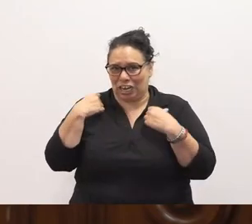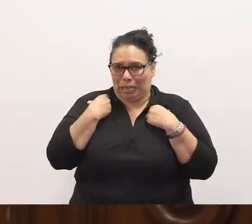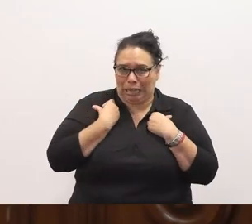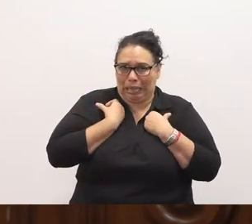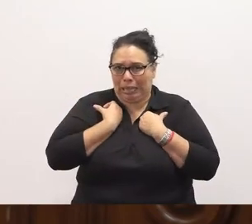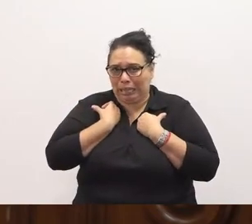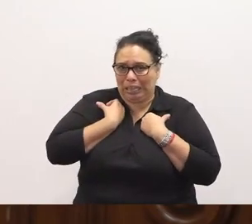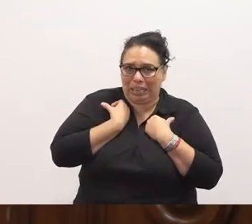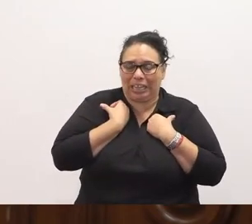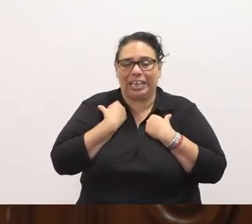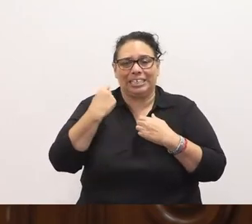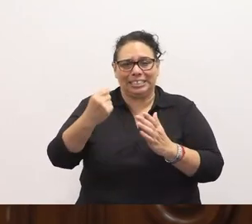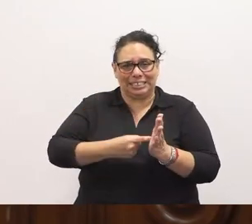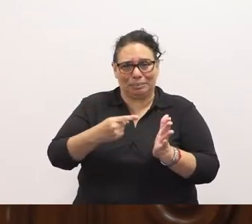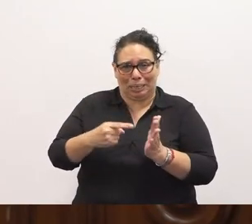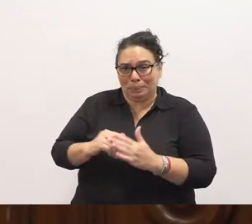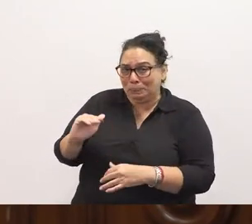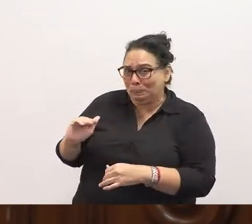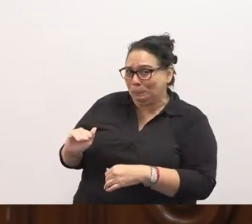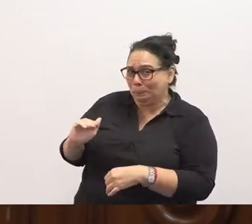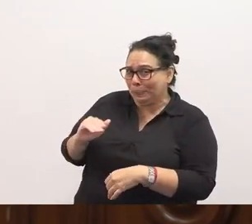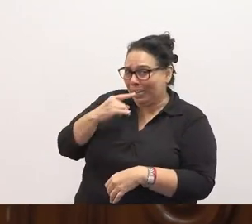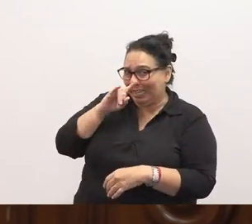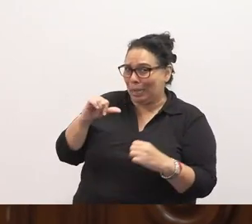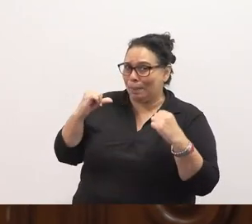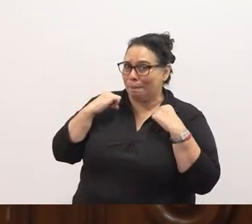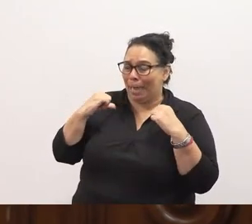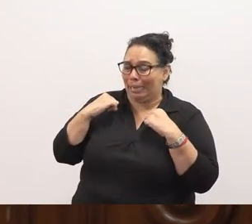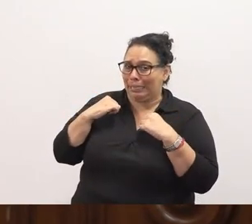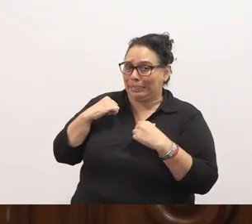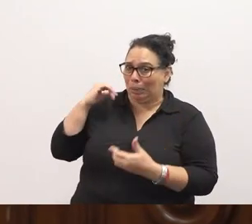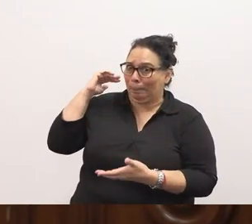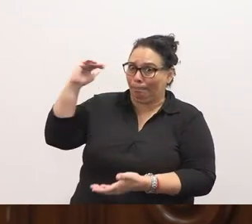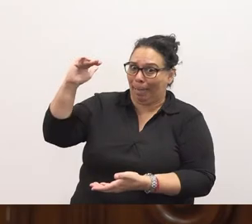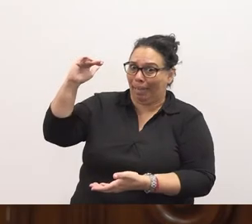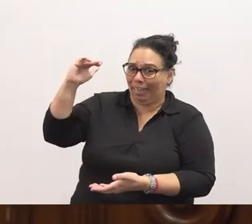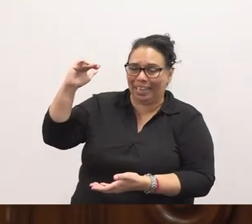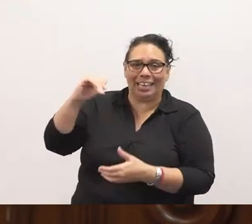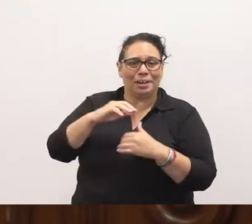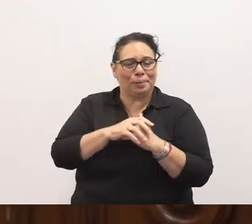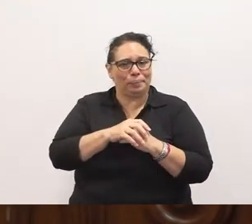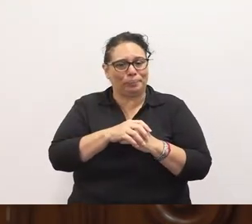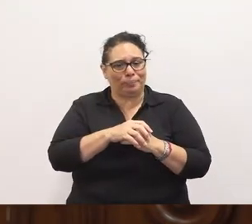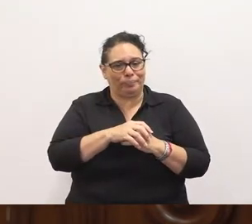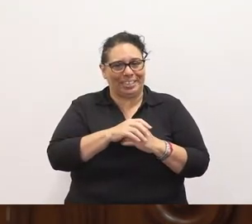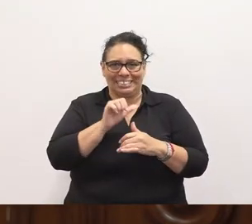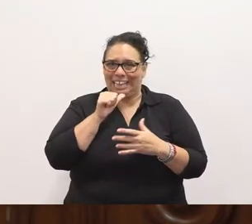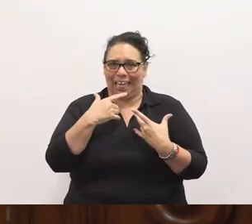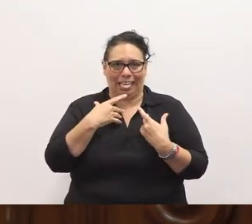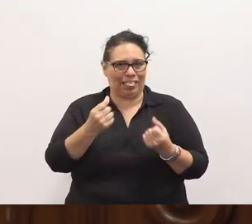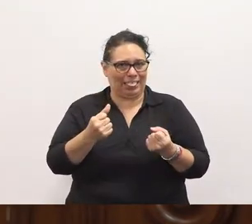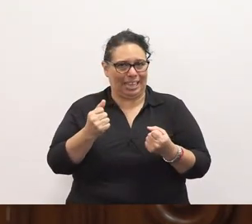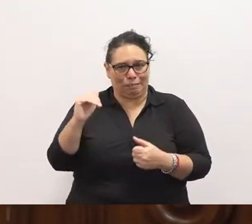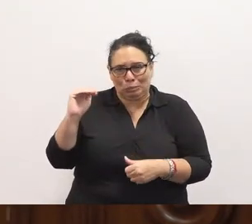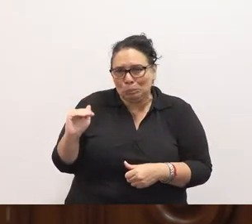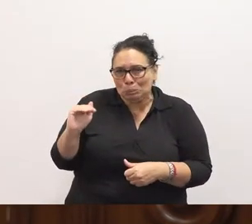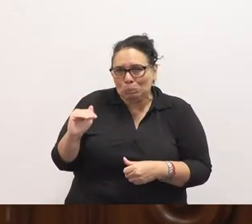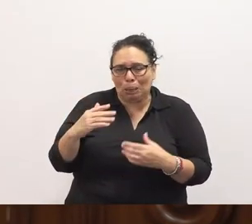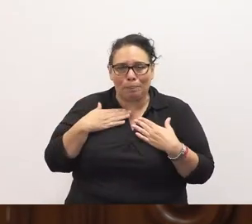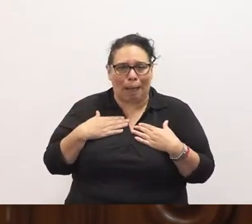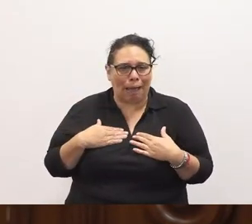because sometimes, especially with these little kids, the backpacks are bigger than they are. And that's not healthy for their little bodies.